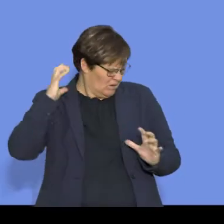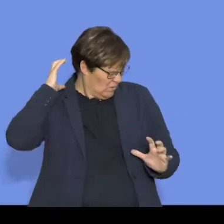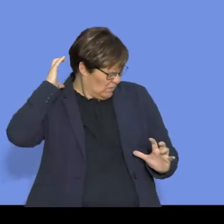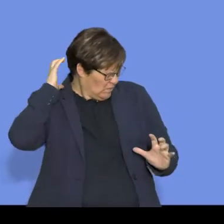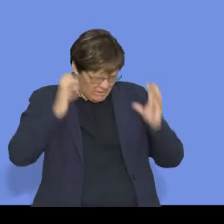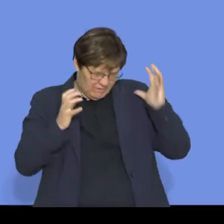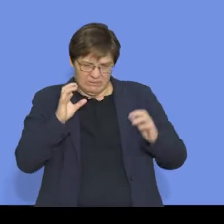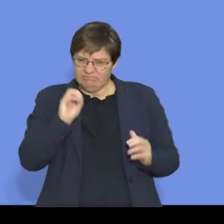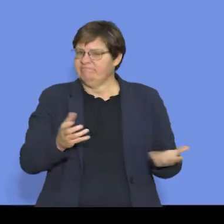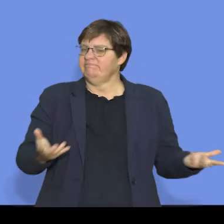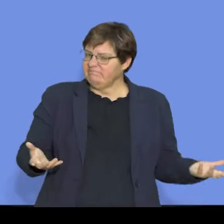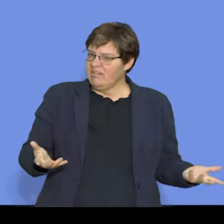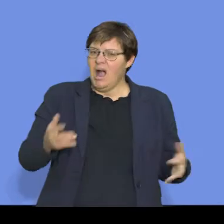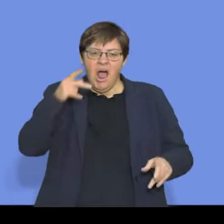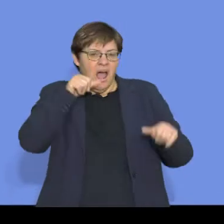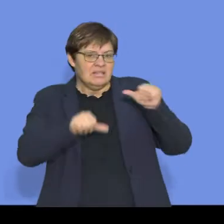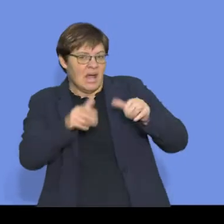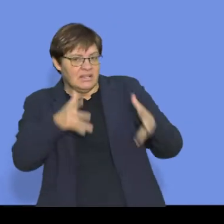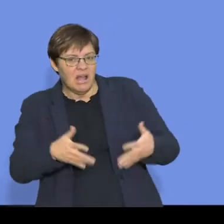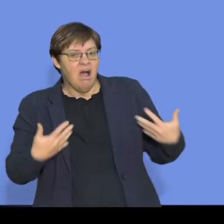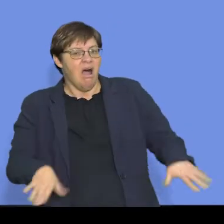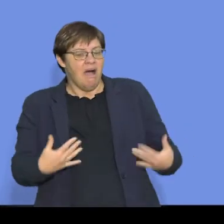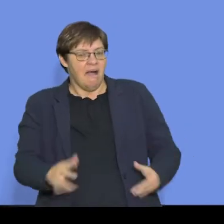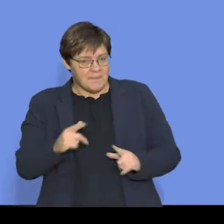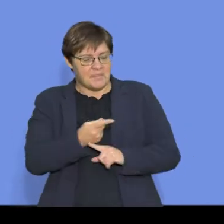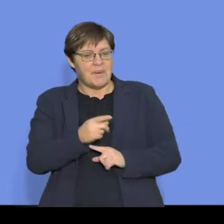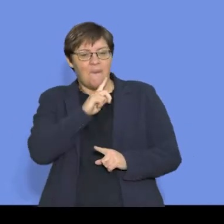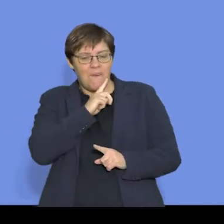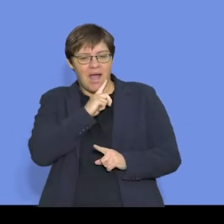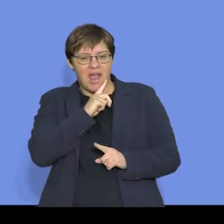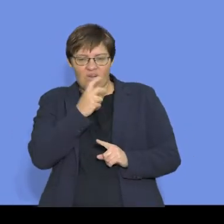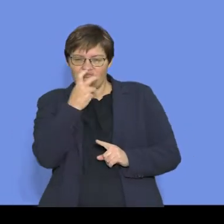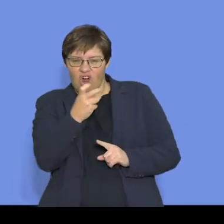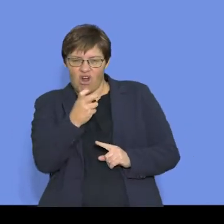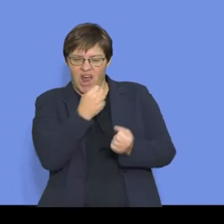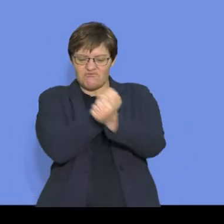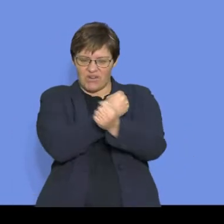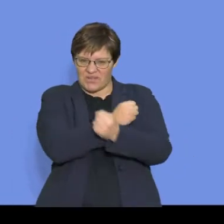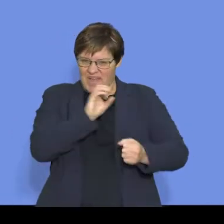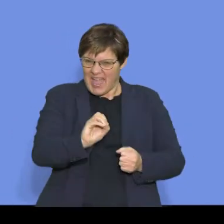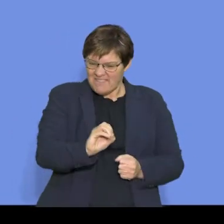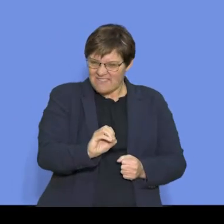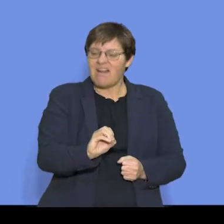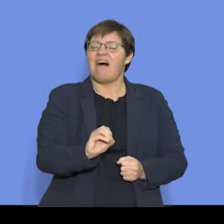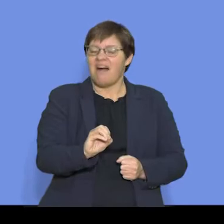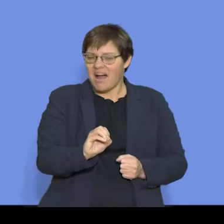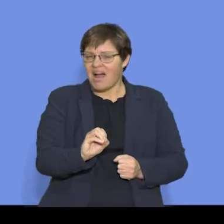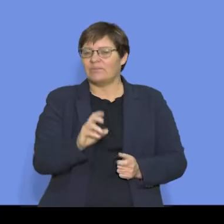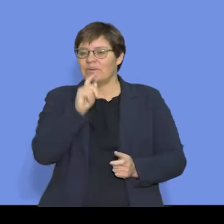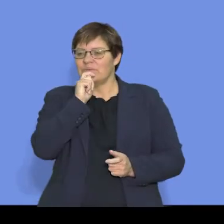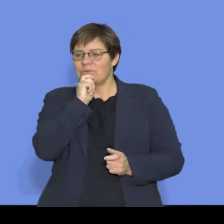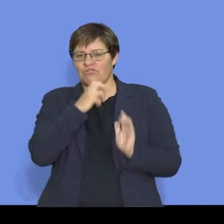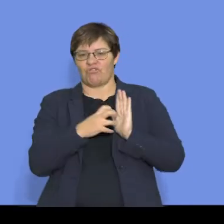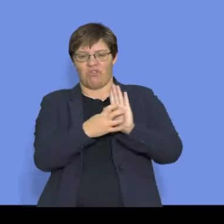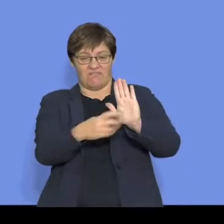section is confusing, but for scientists it's quite simple. They measure the radioactivity of the rock, and they